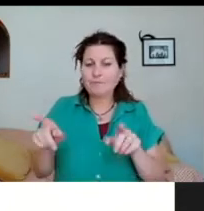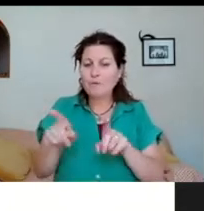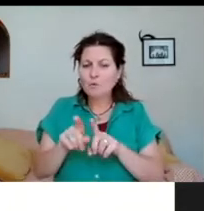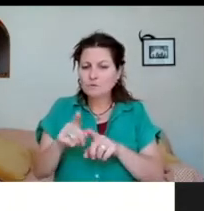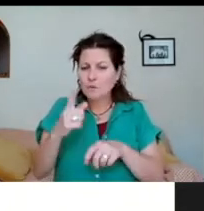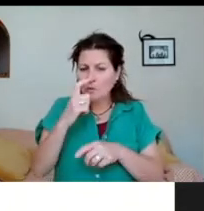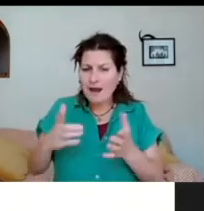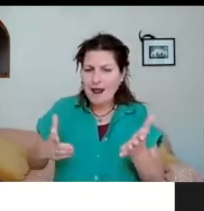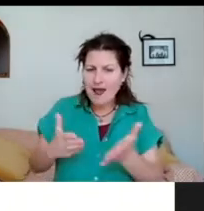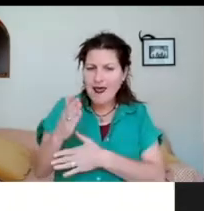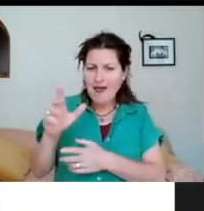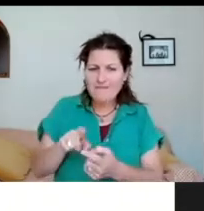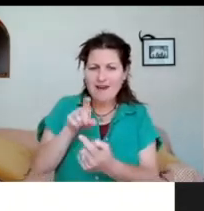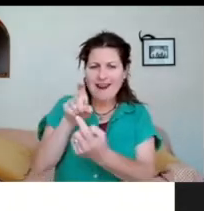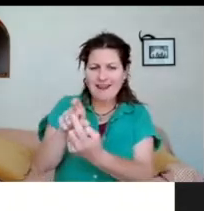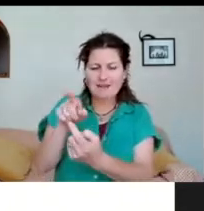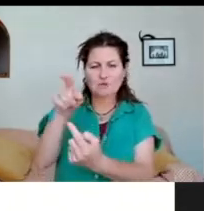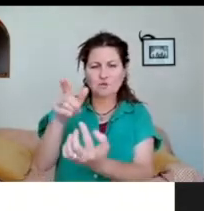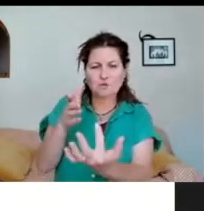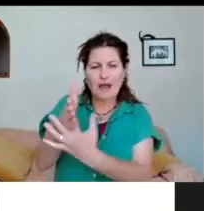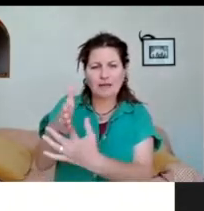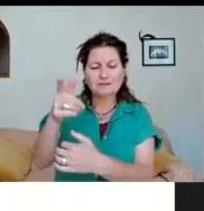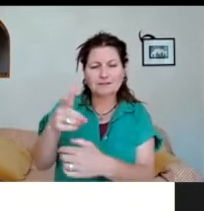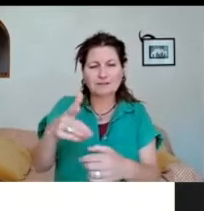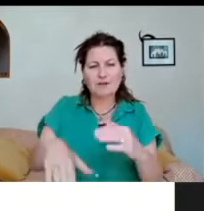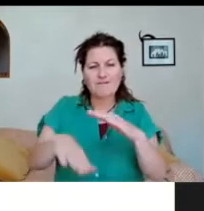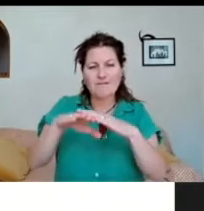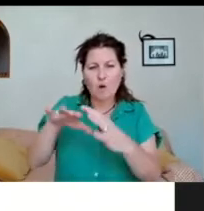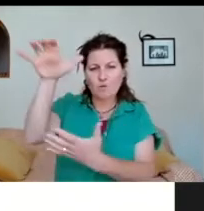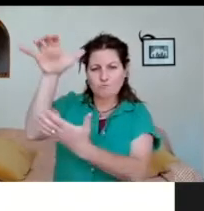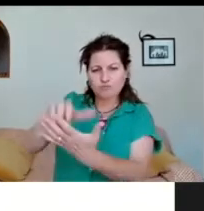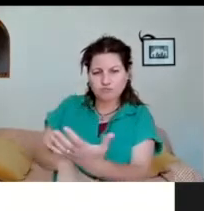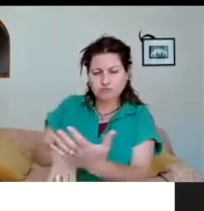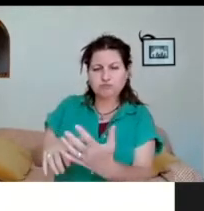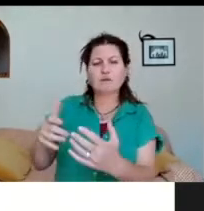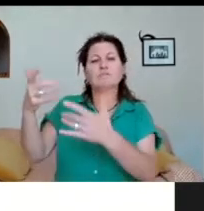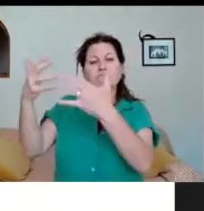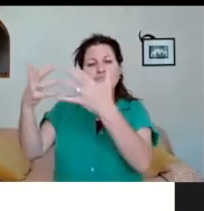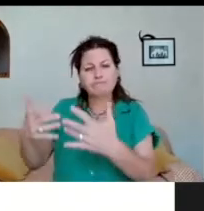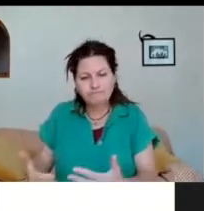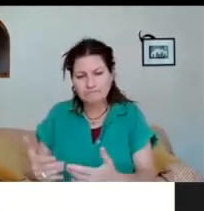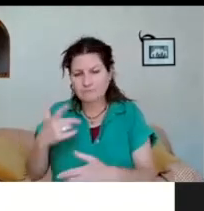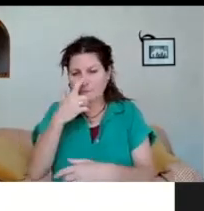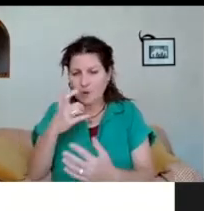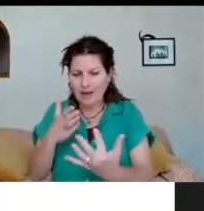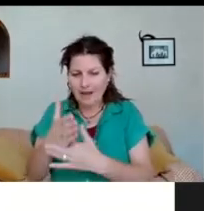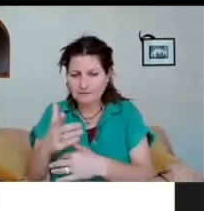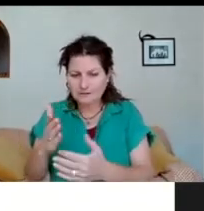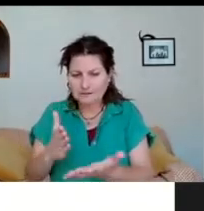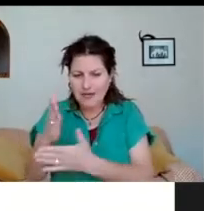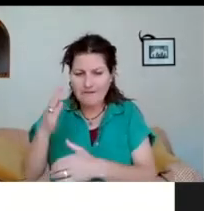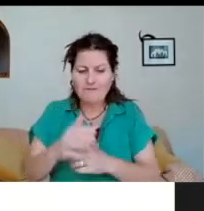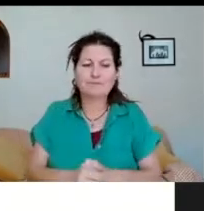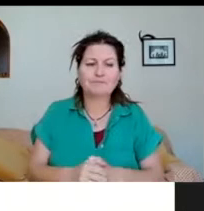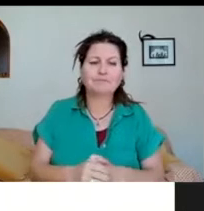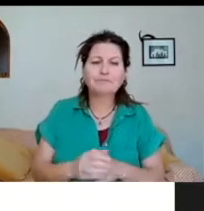to access those who would like a full screen of the text. So to ask a question today, you can either